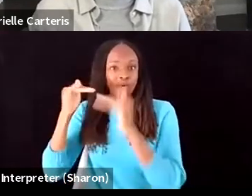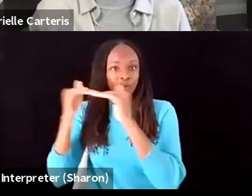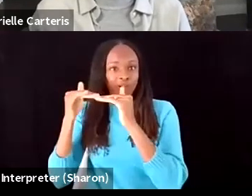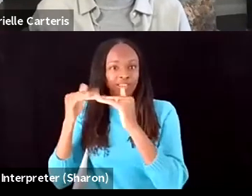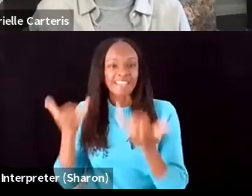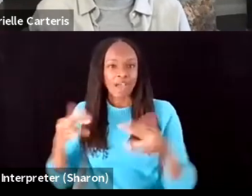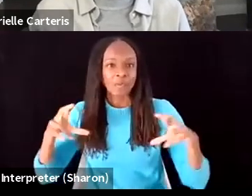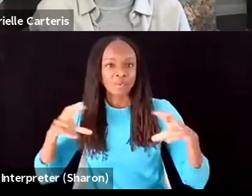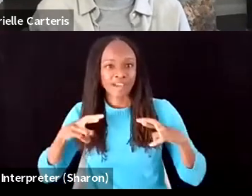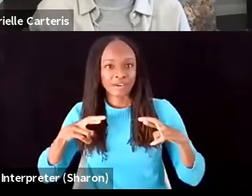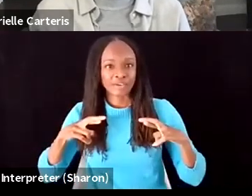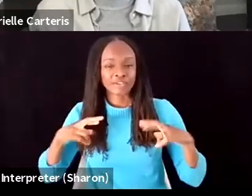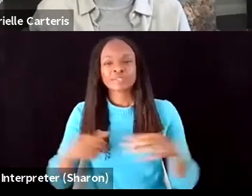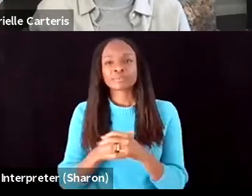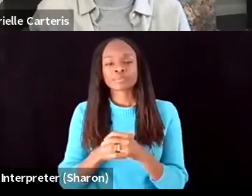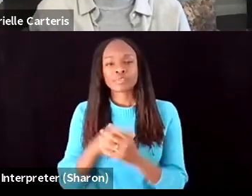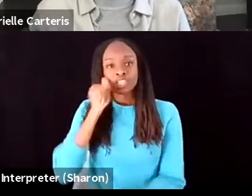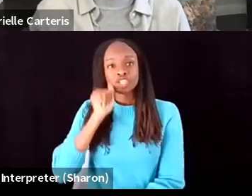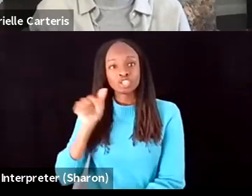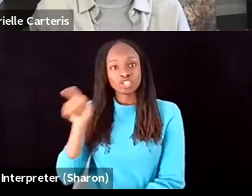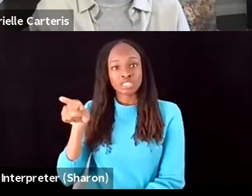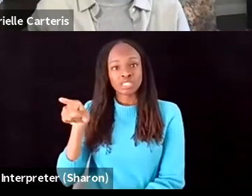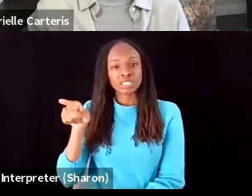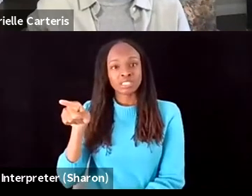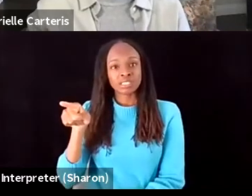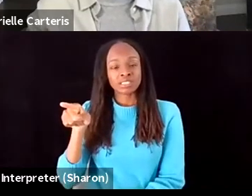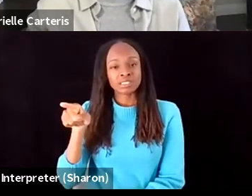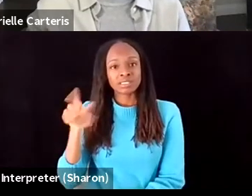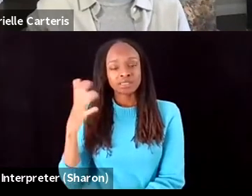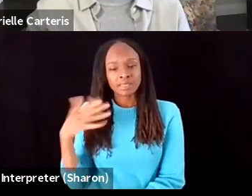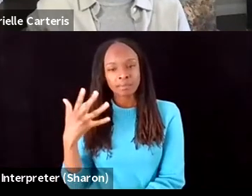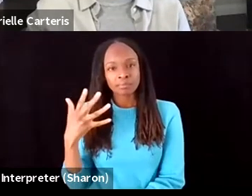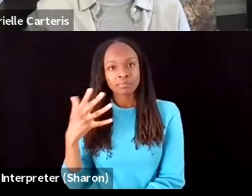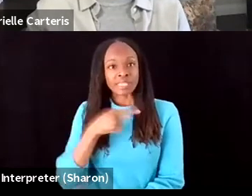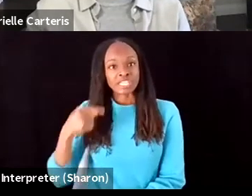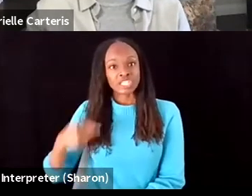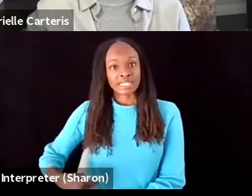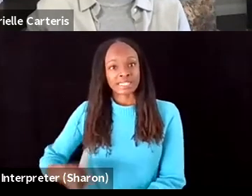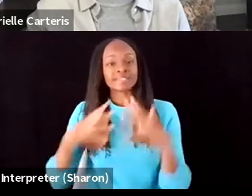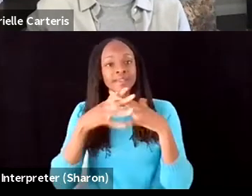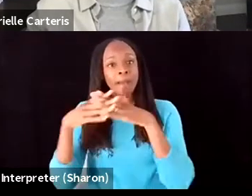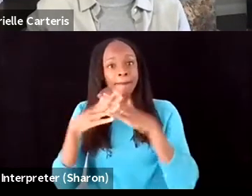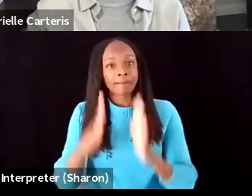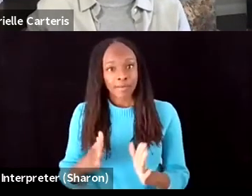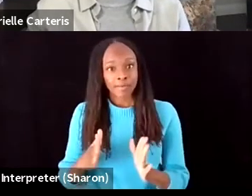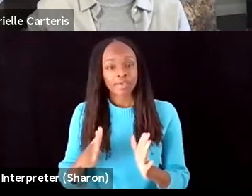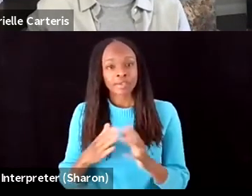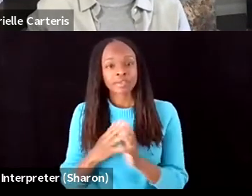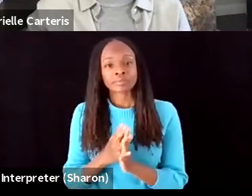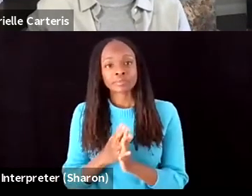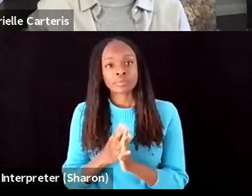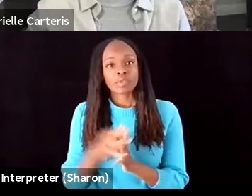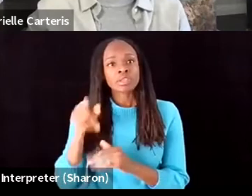retired, but she is Chinese American and